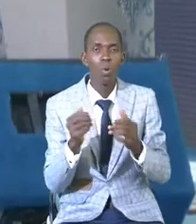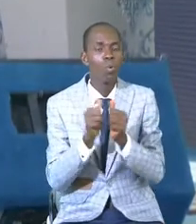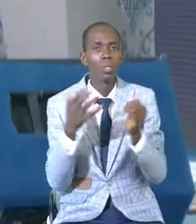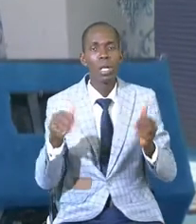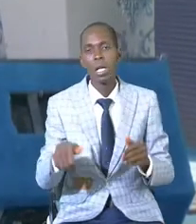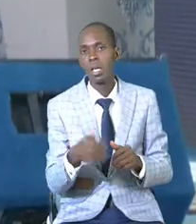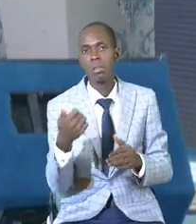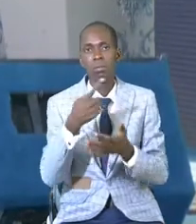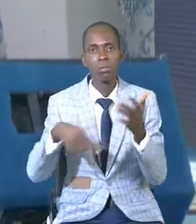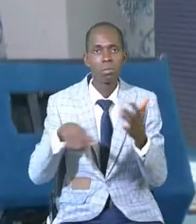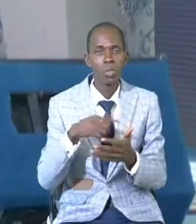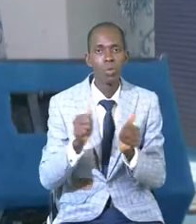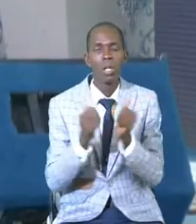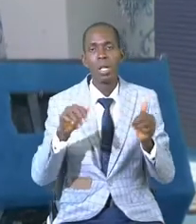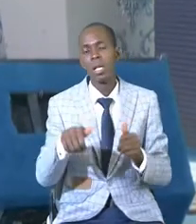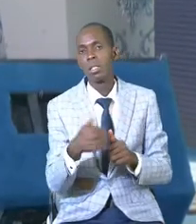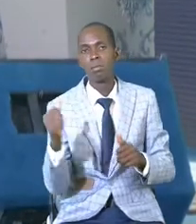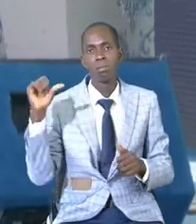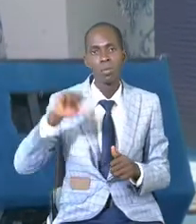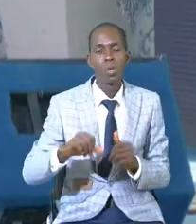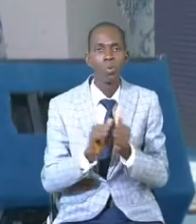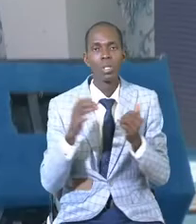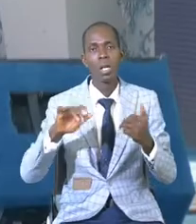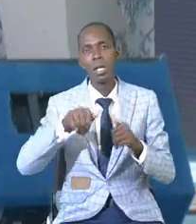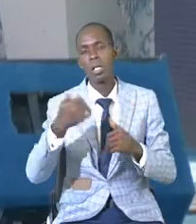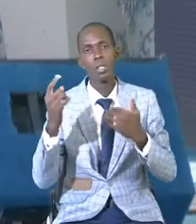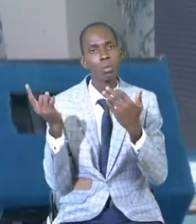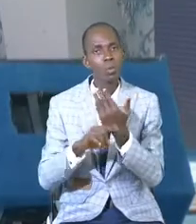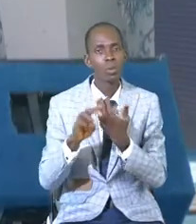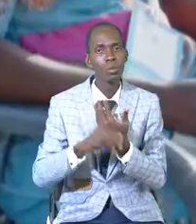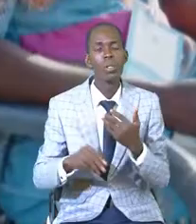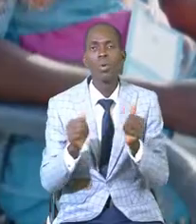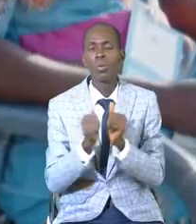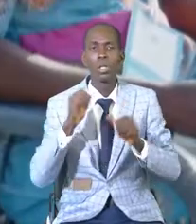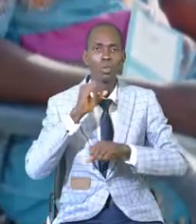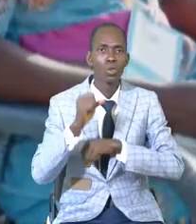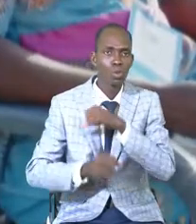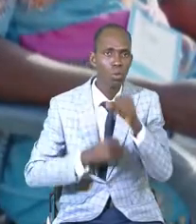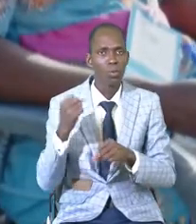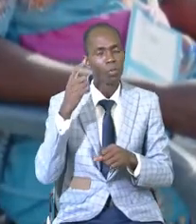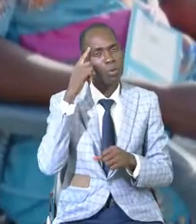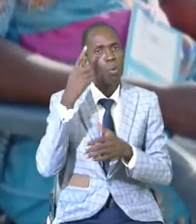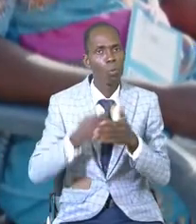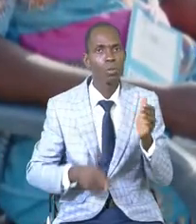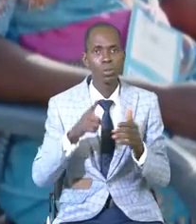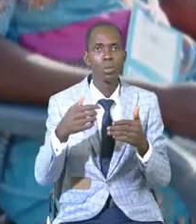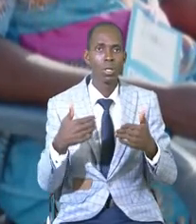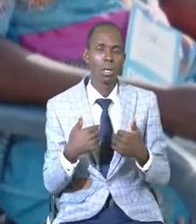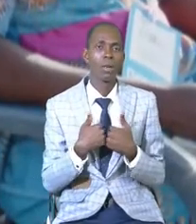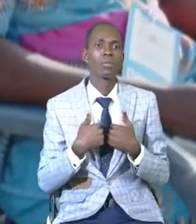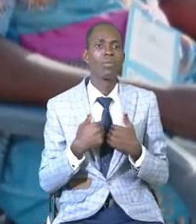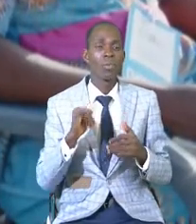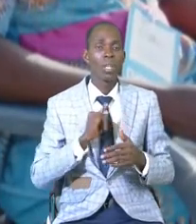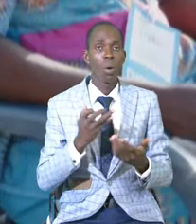any damnation, without any punishment, and without suffering for what you have got. I want to remind you